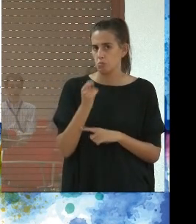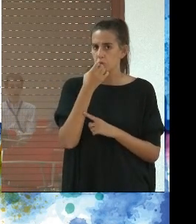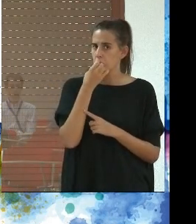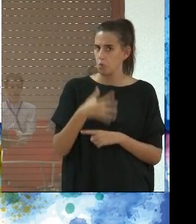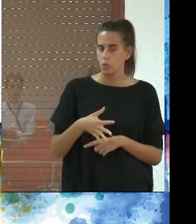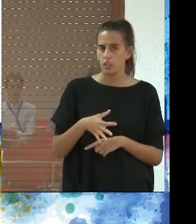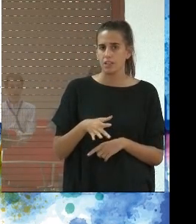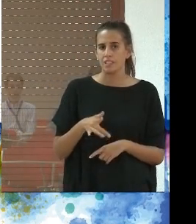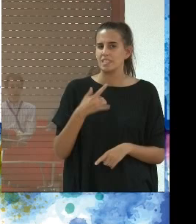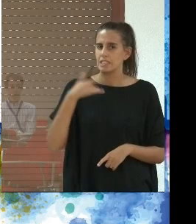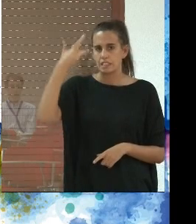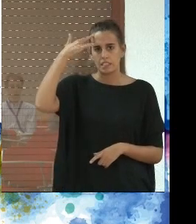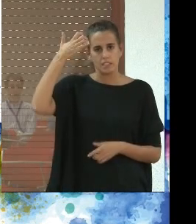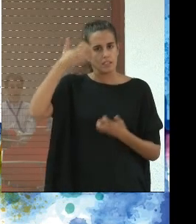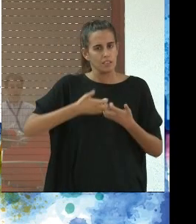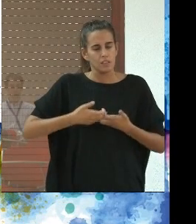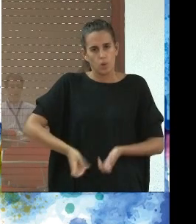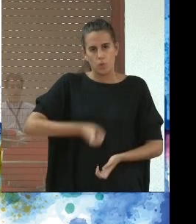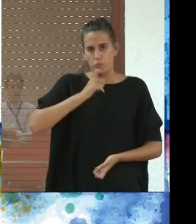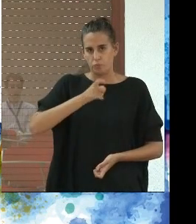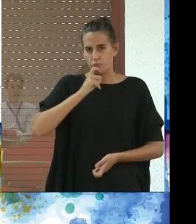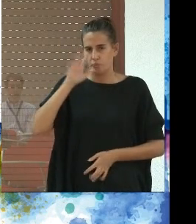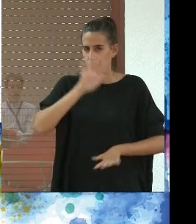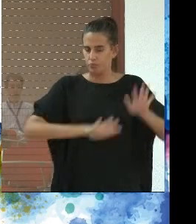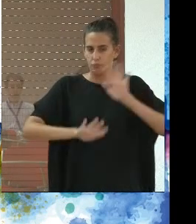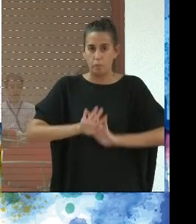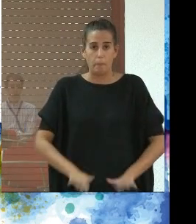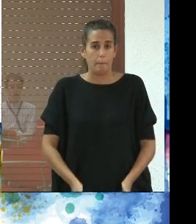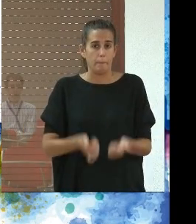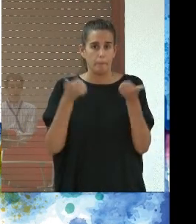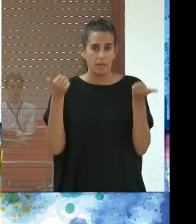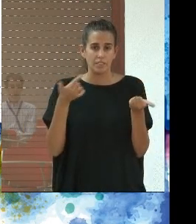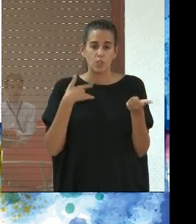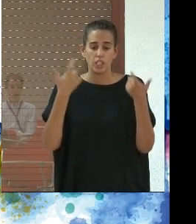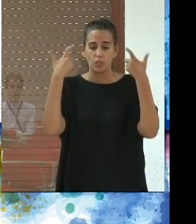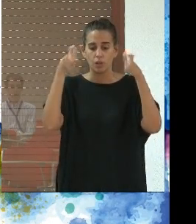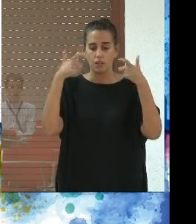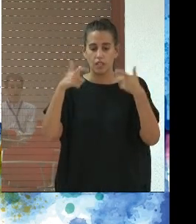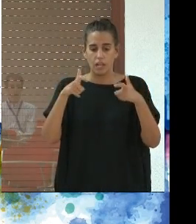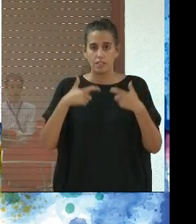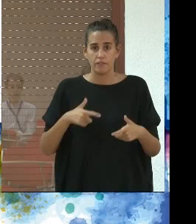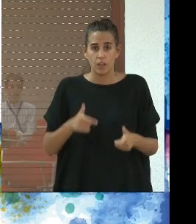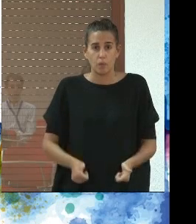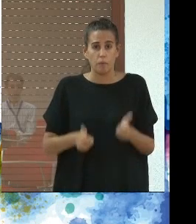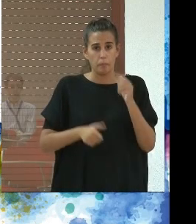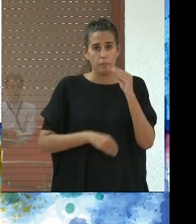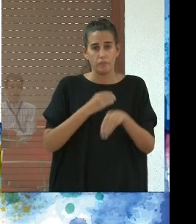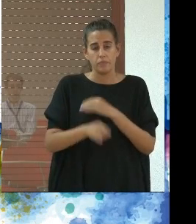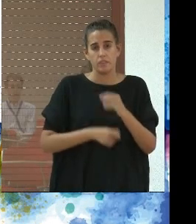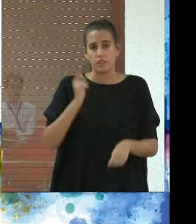myographic signals. Brain signal is much more complicated,